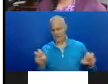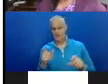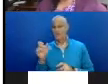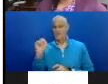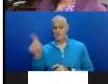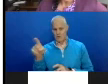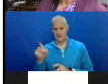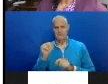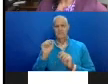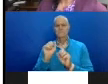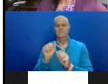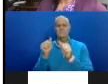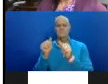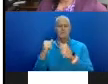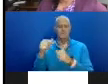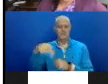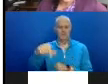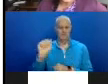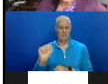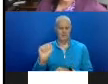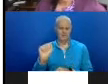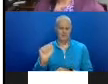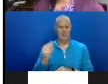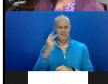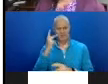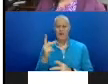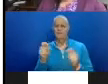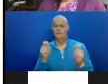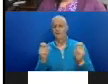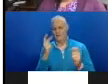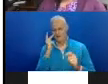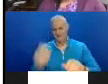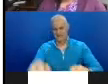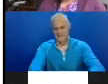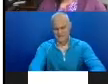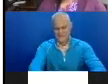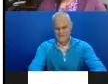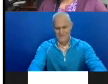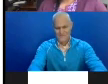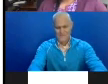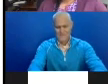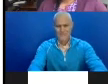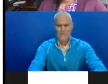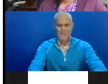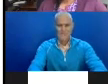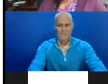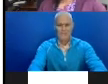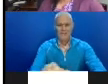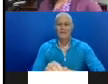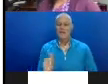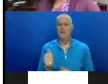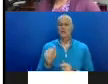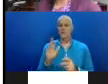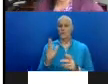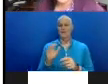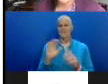the Q&A if you would like the moderator to see it. South Carolina bar members who are seeking CLE credit,